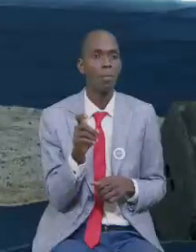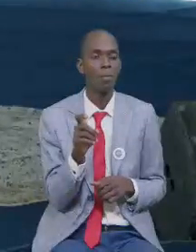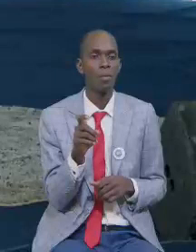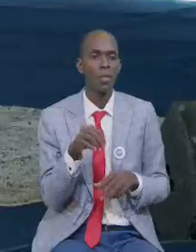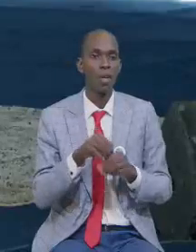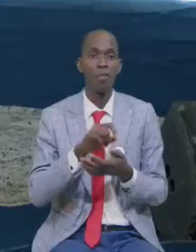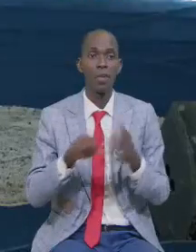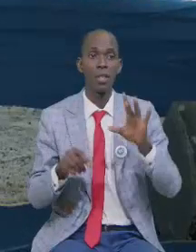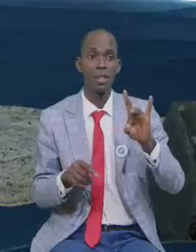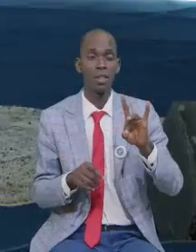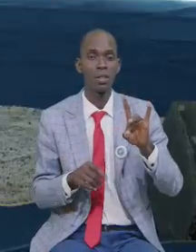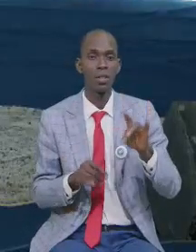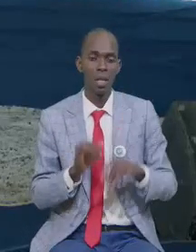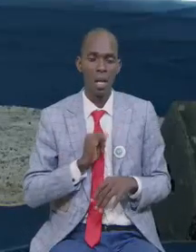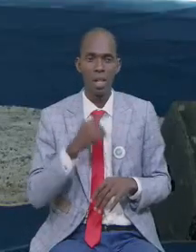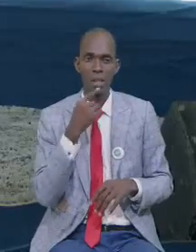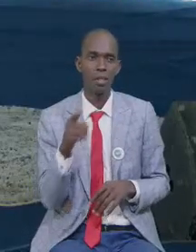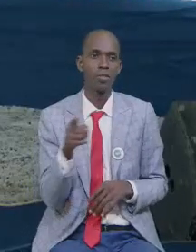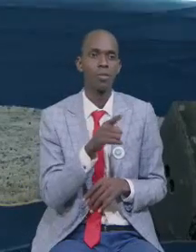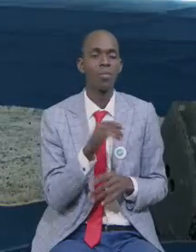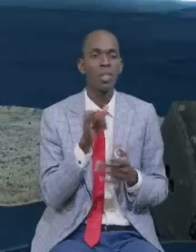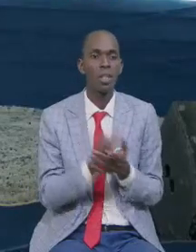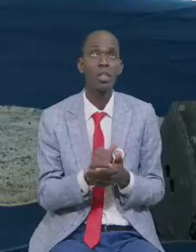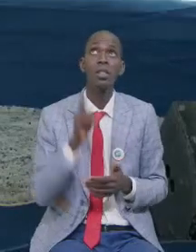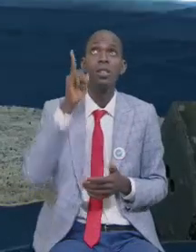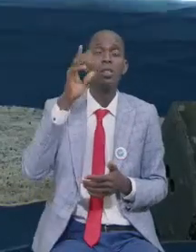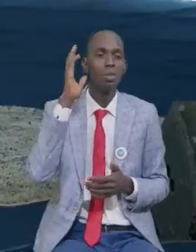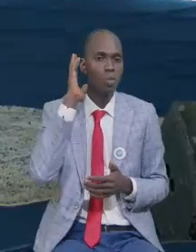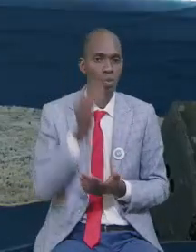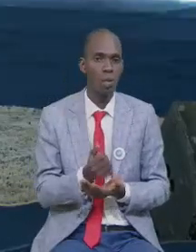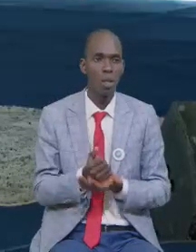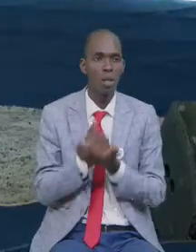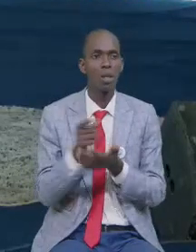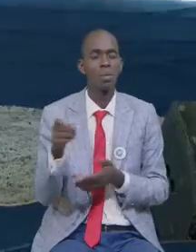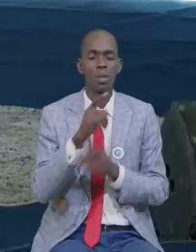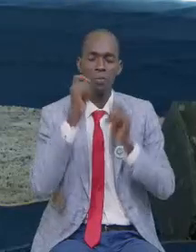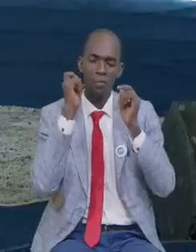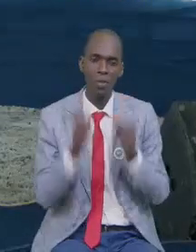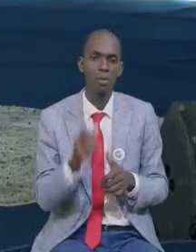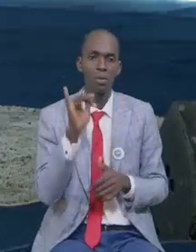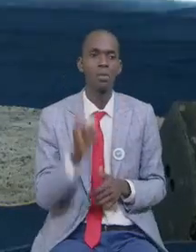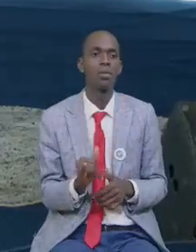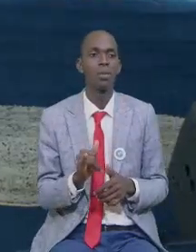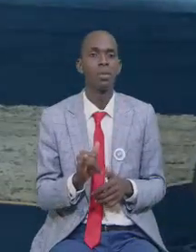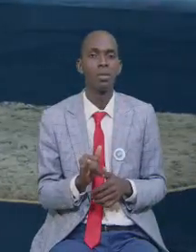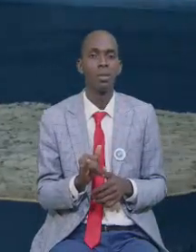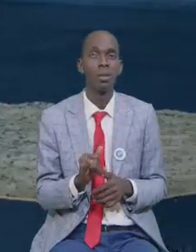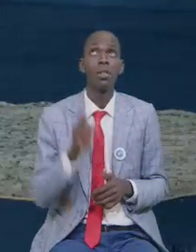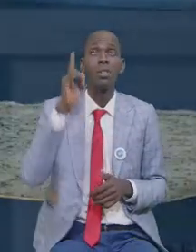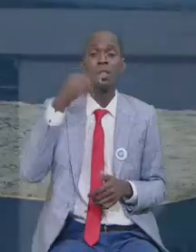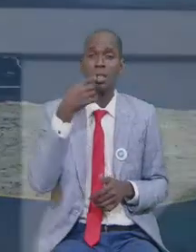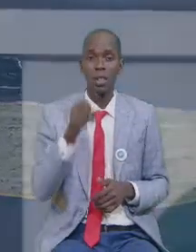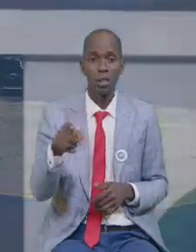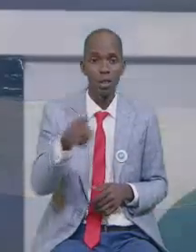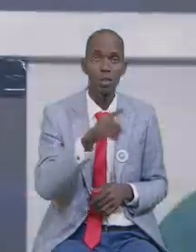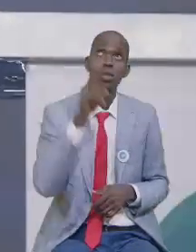In verse 8, I tell you that he will avenge them speedily. He tells you he will